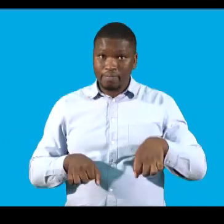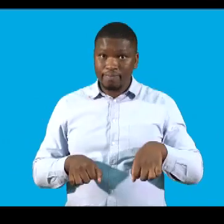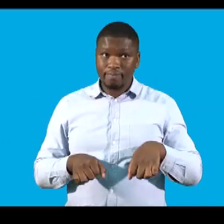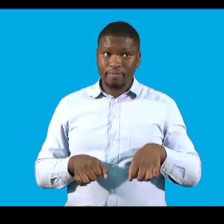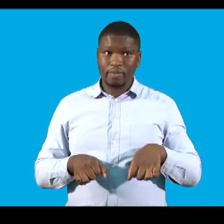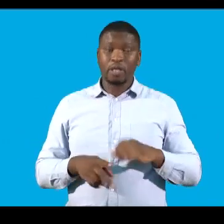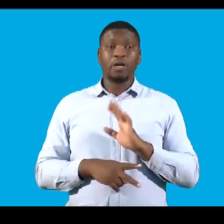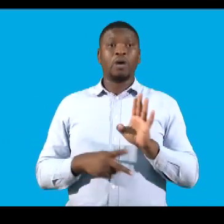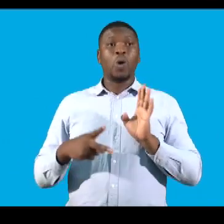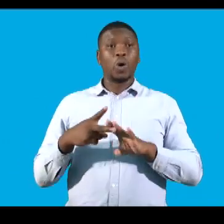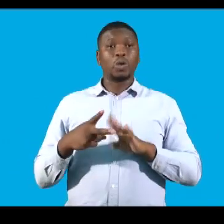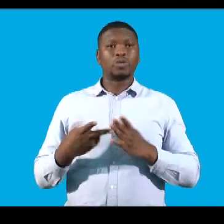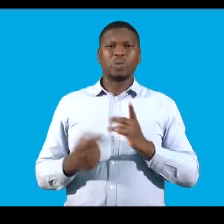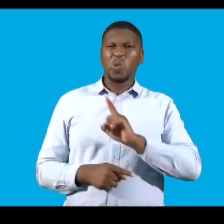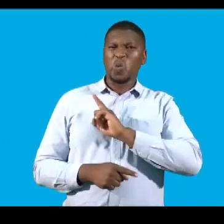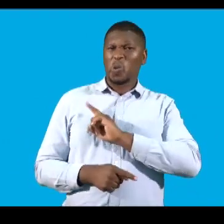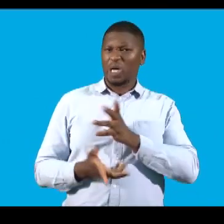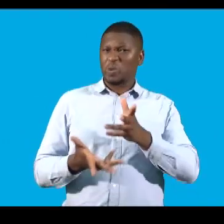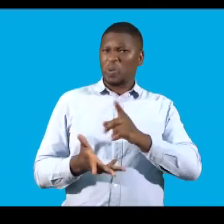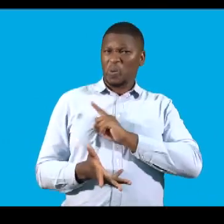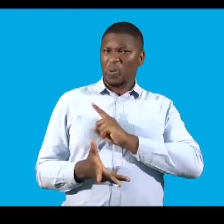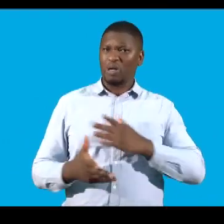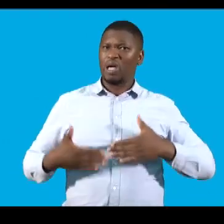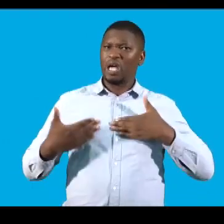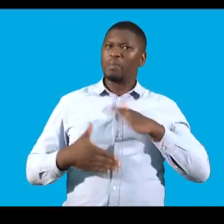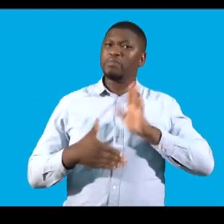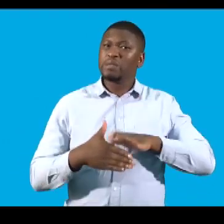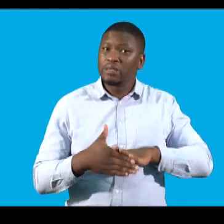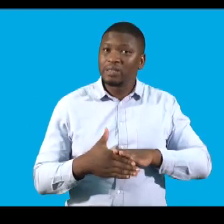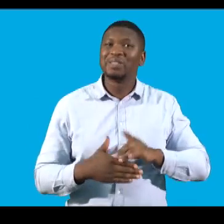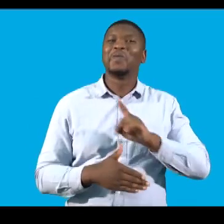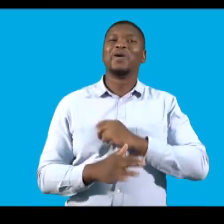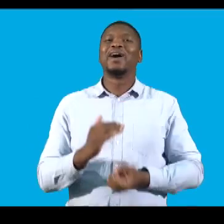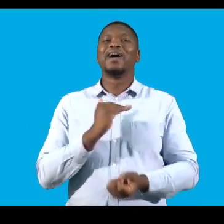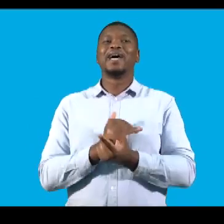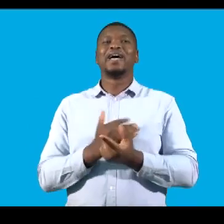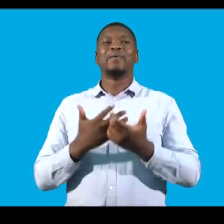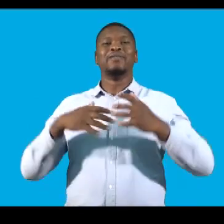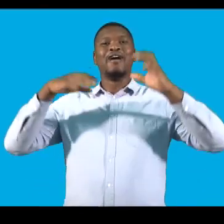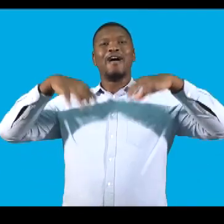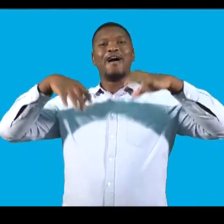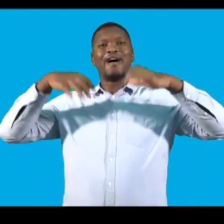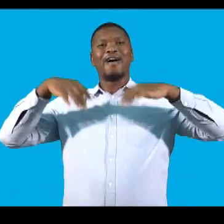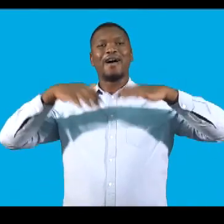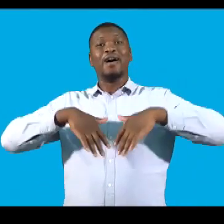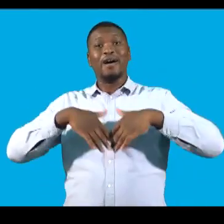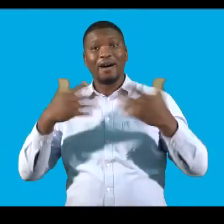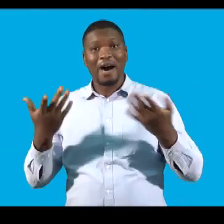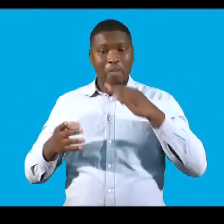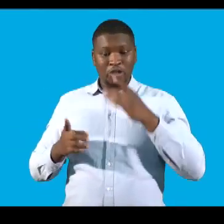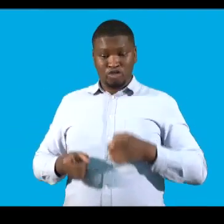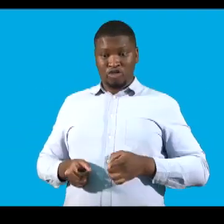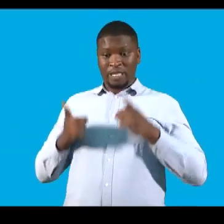And why is it that there's such joy? It's because of the relief that the